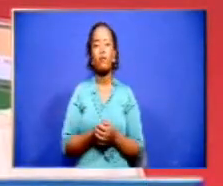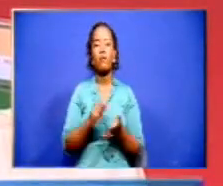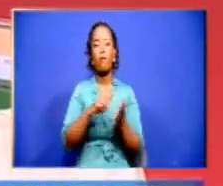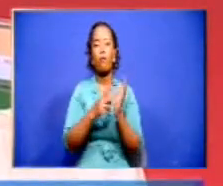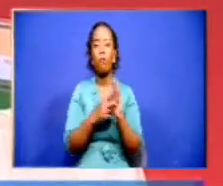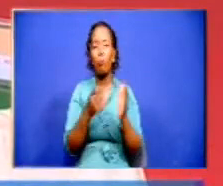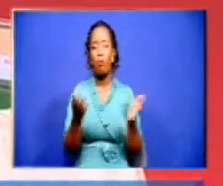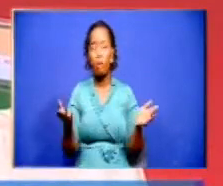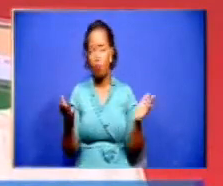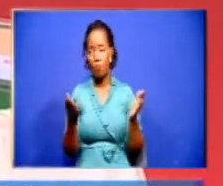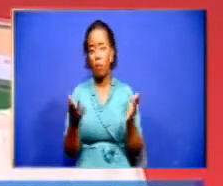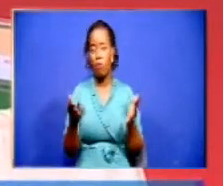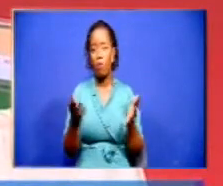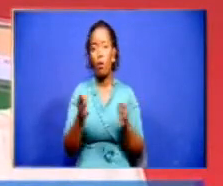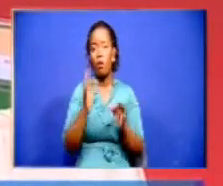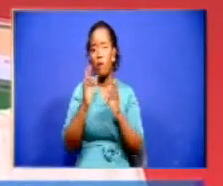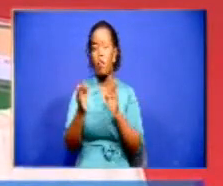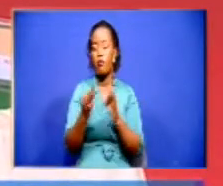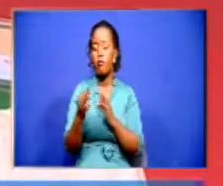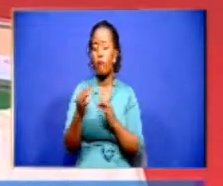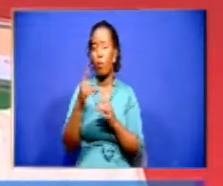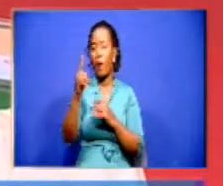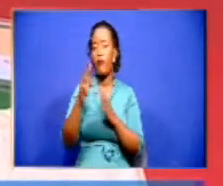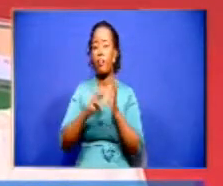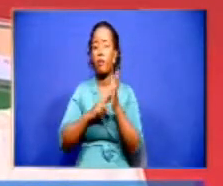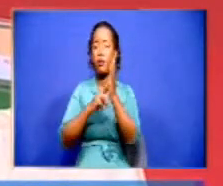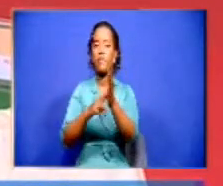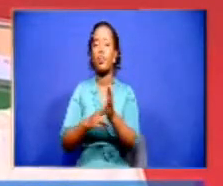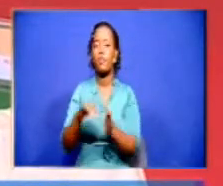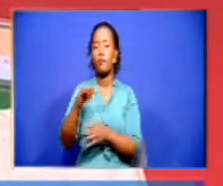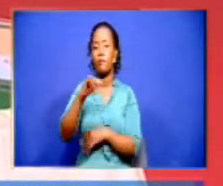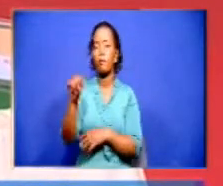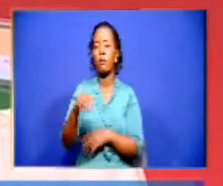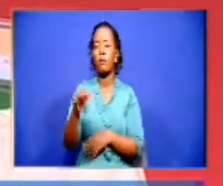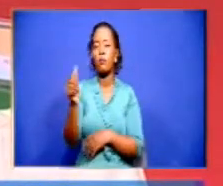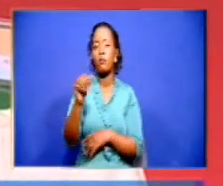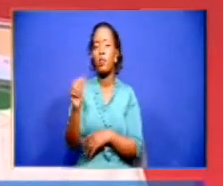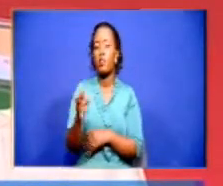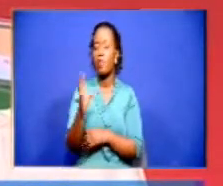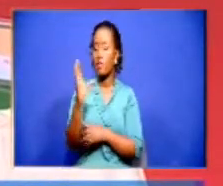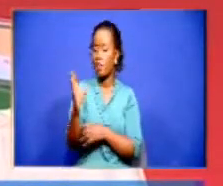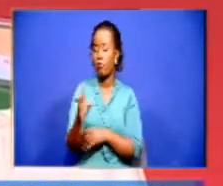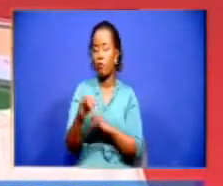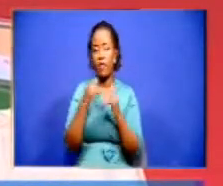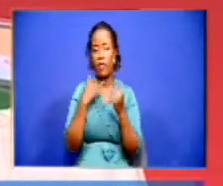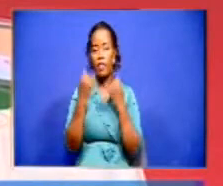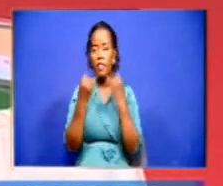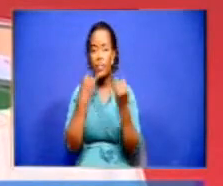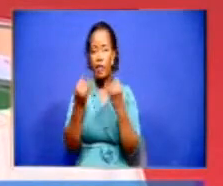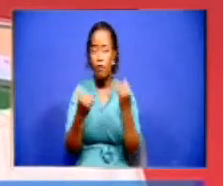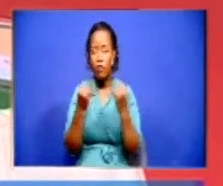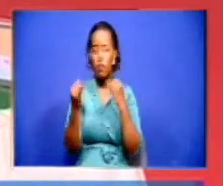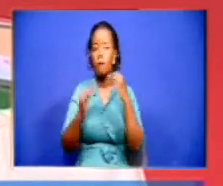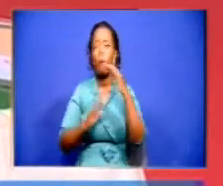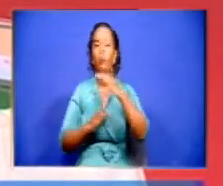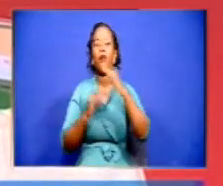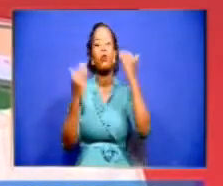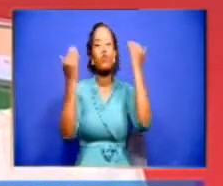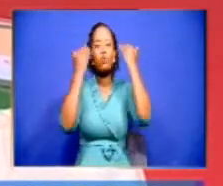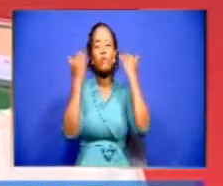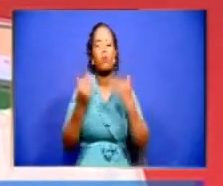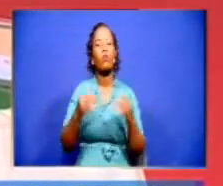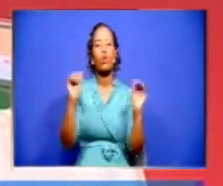her leadership is appearing at the JSC for this very, very important matter. The Supreme Court cannot